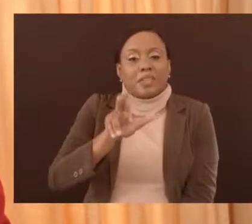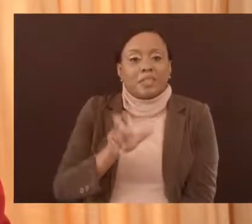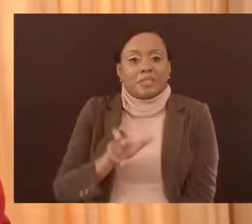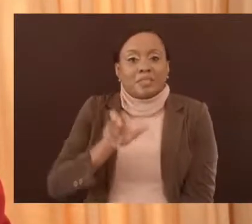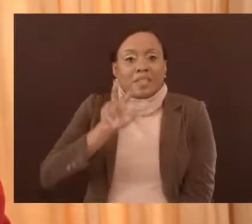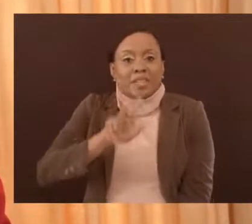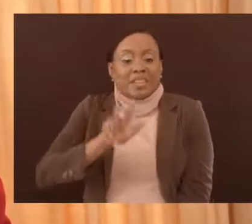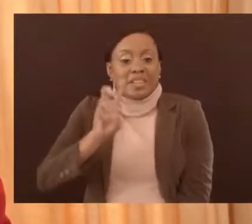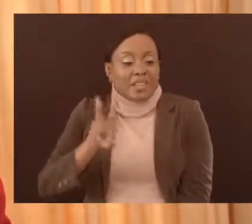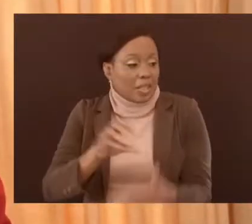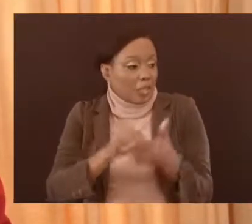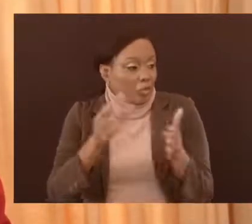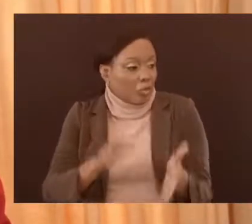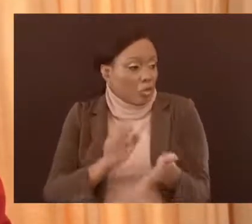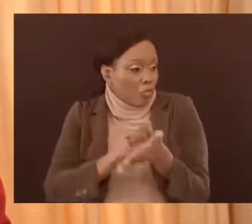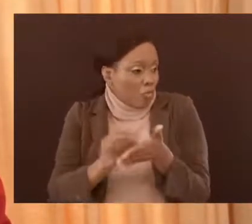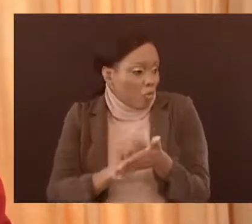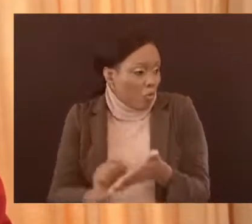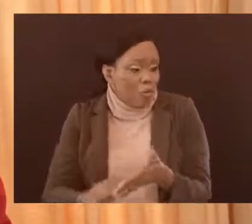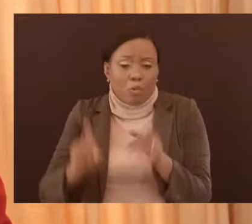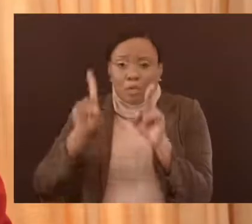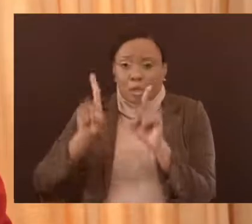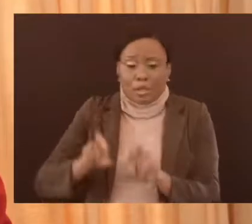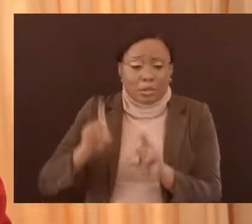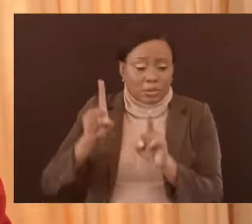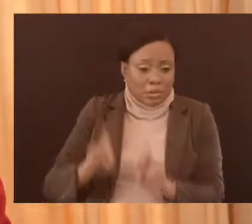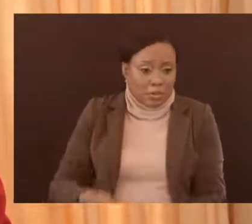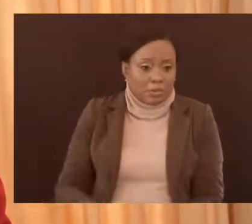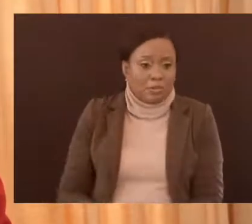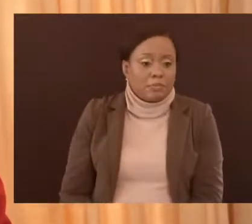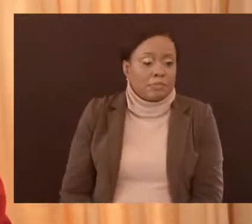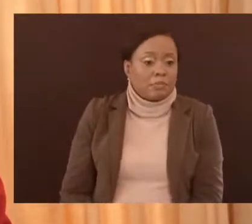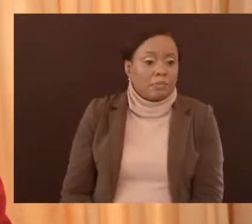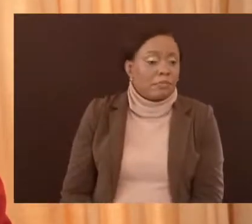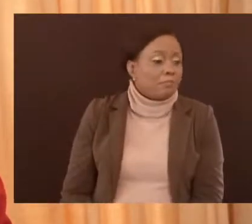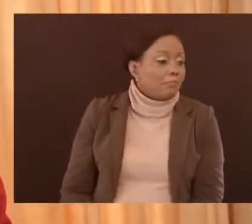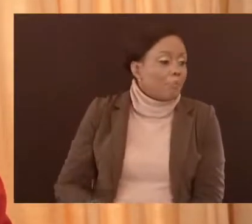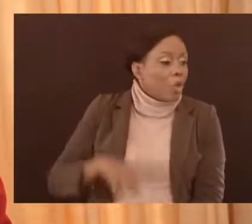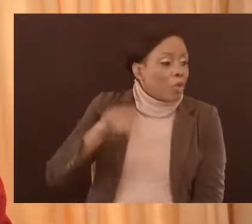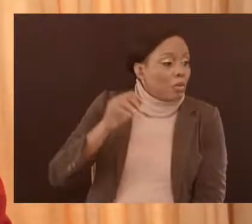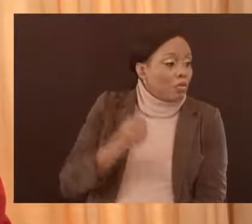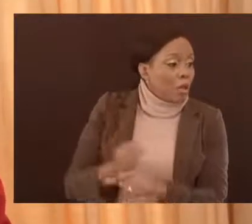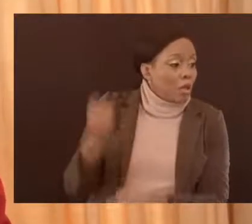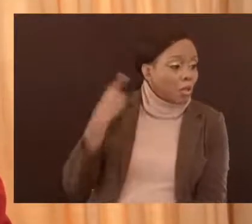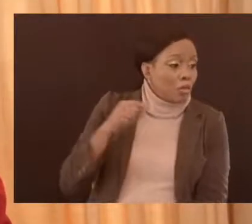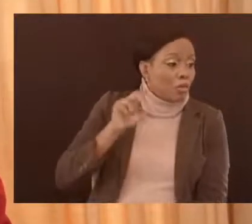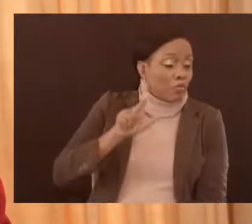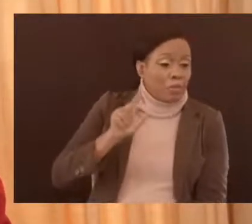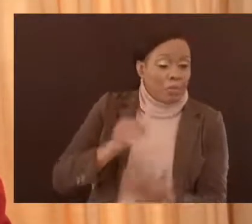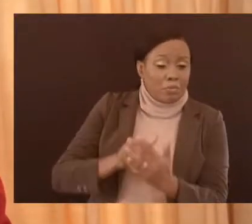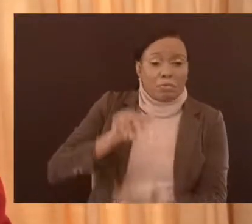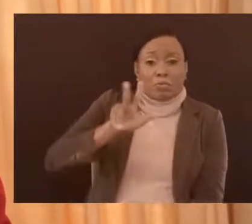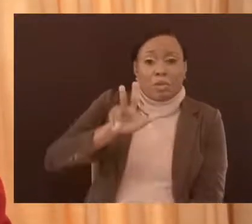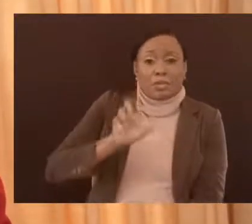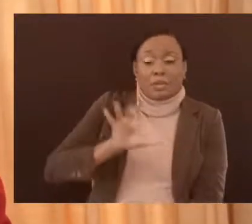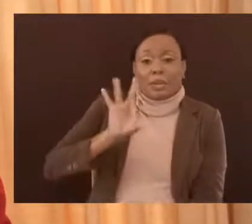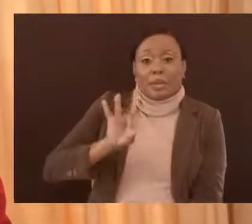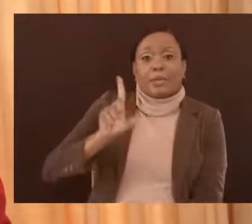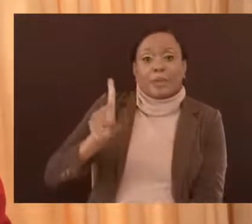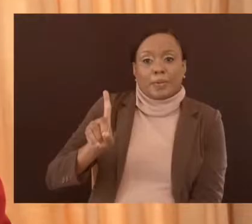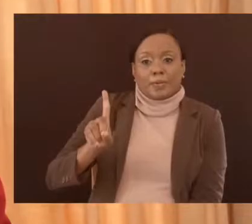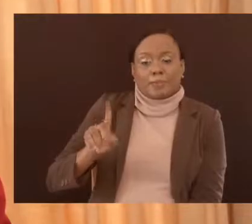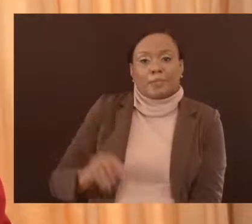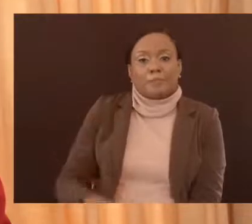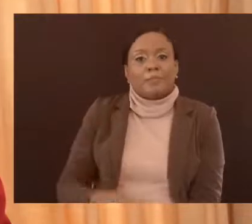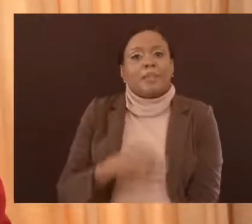3,336 students wrote the examination, as compared to 3,300 3,381 in 2020